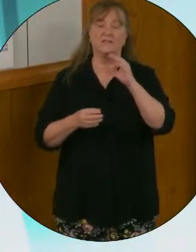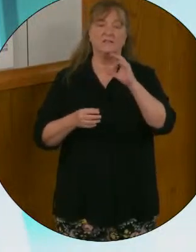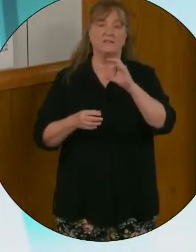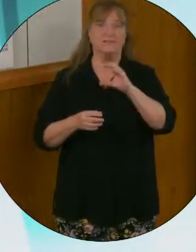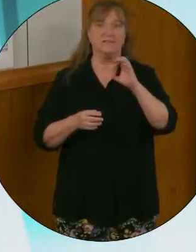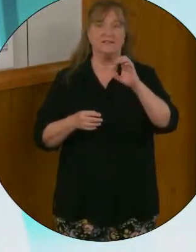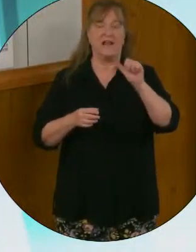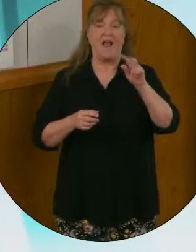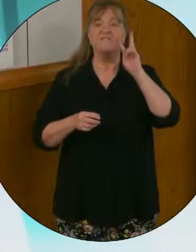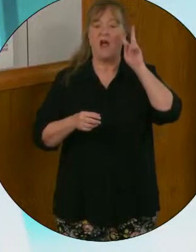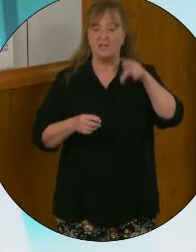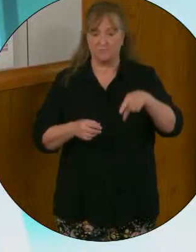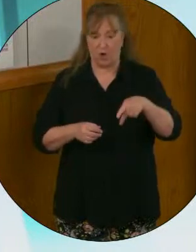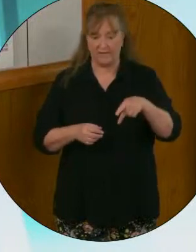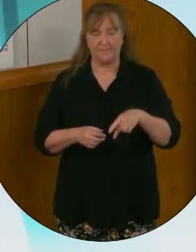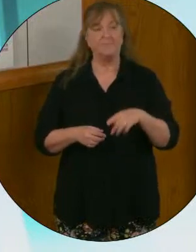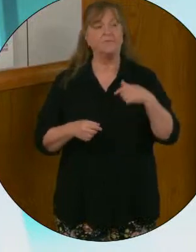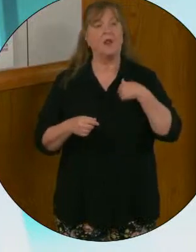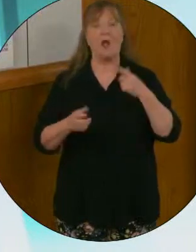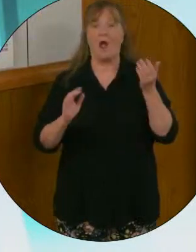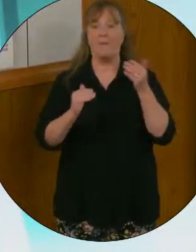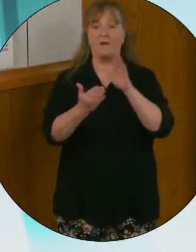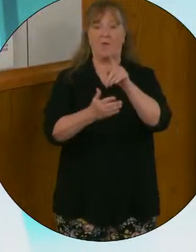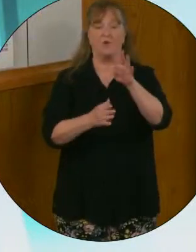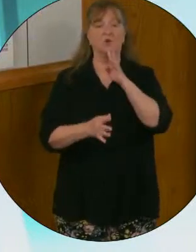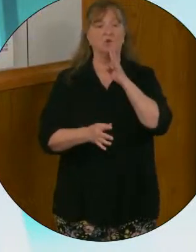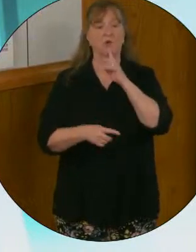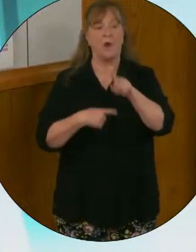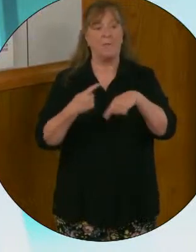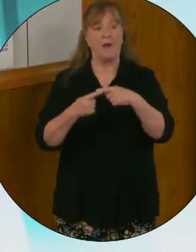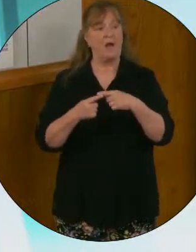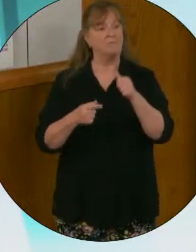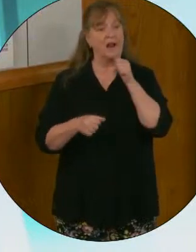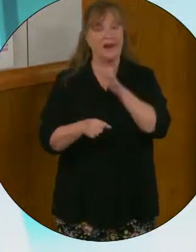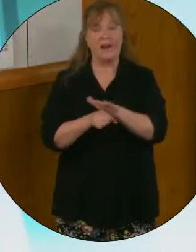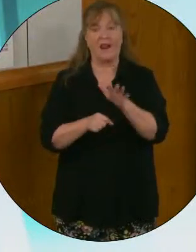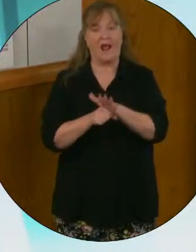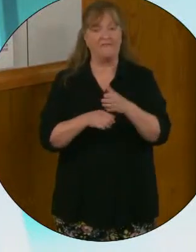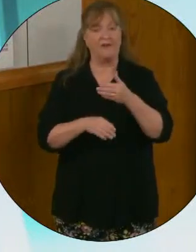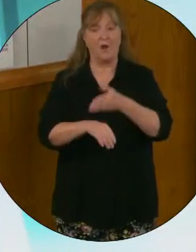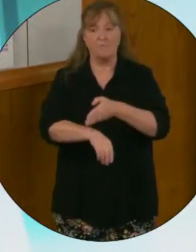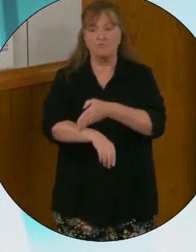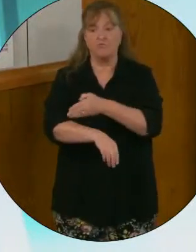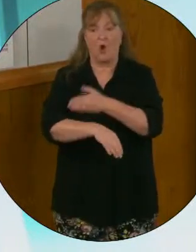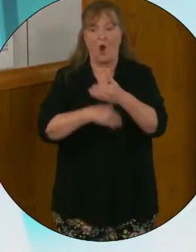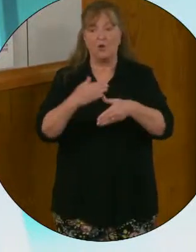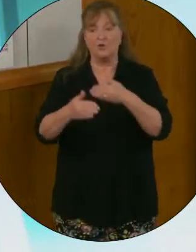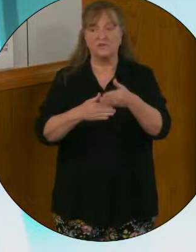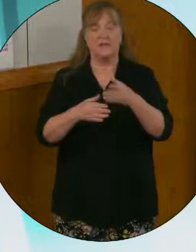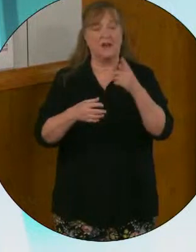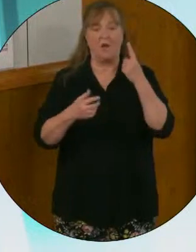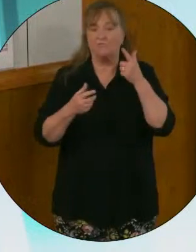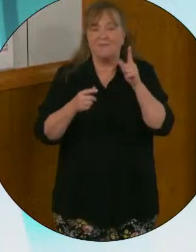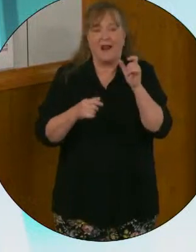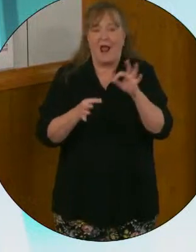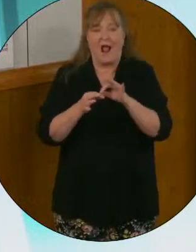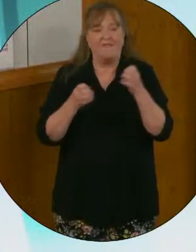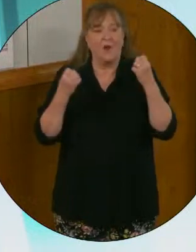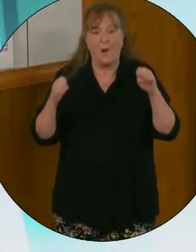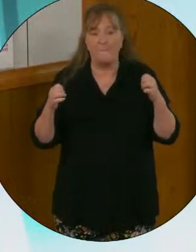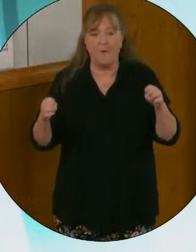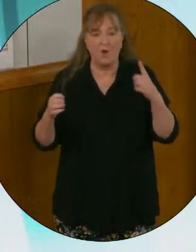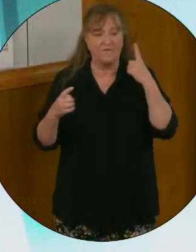President. I come to you today to speak about the lack of progress that has been, the lack of urgency